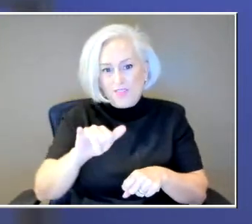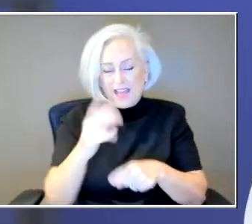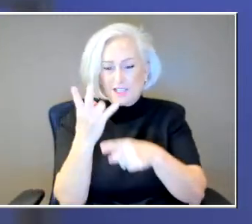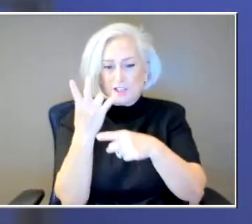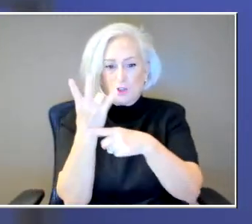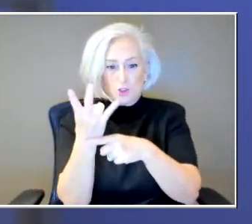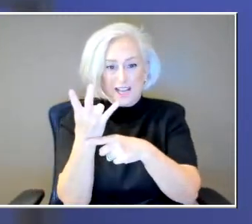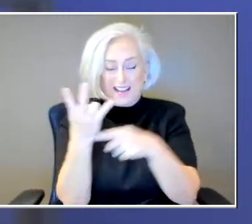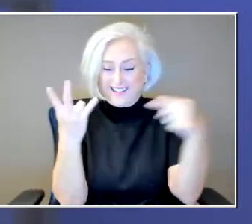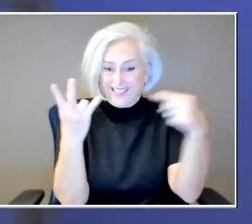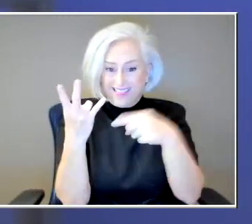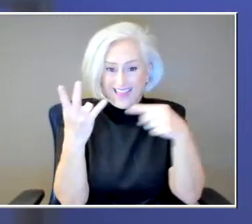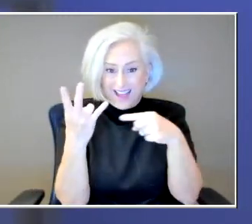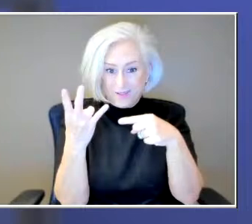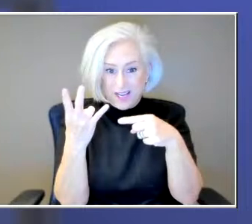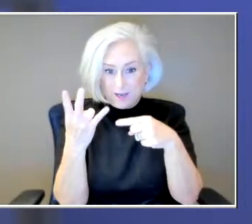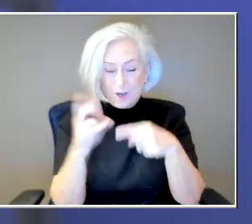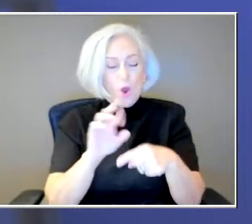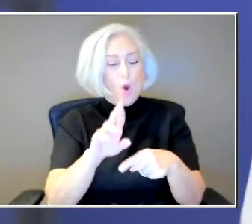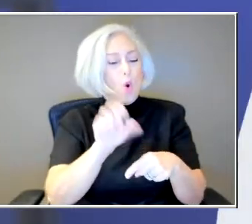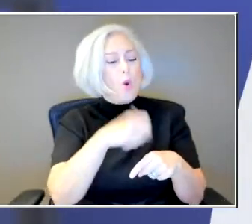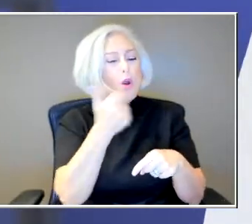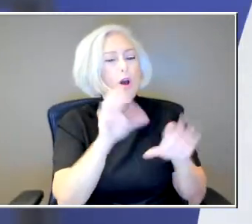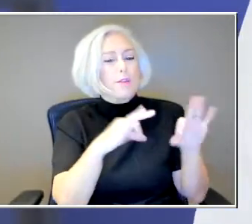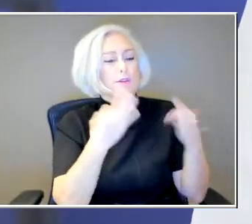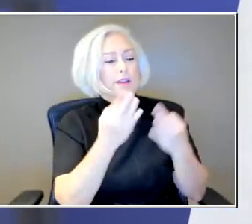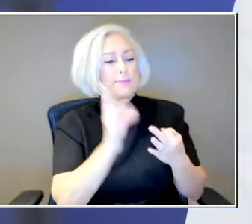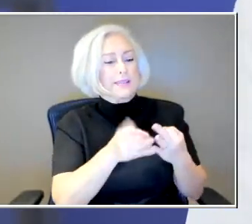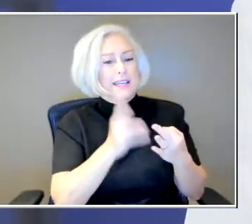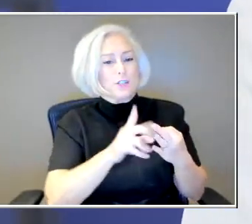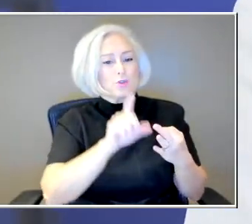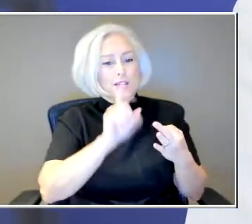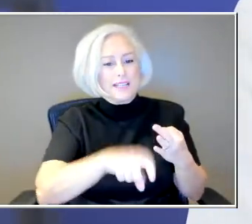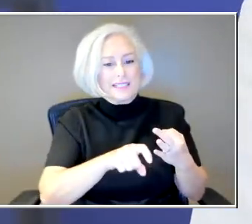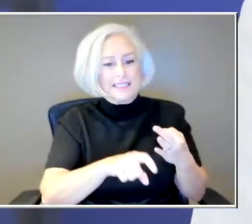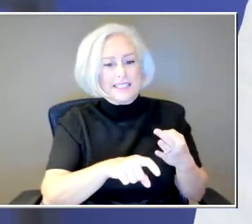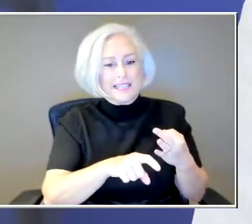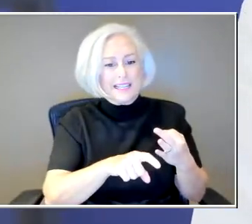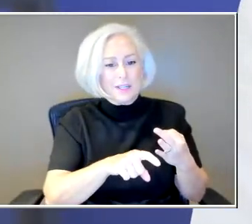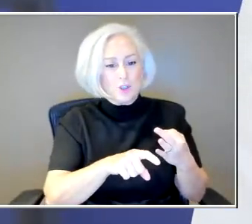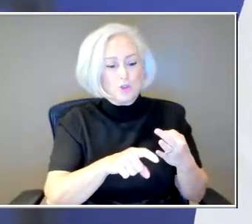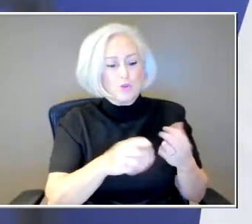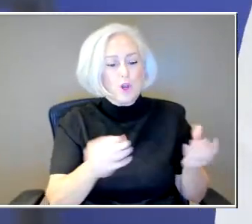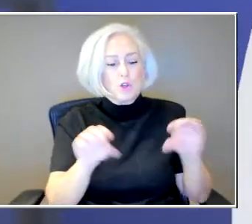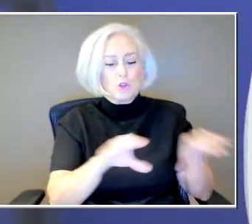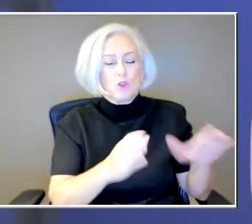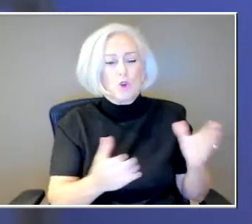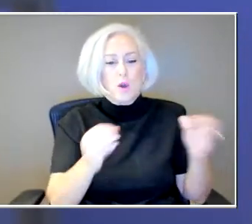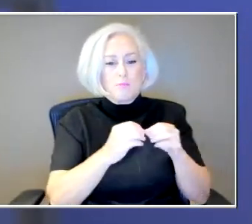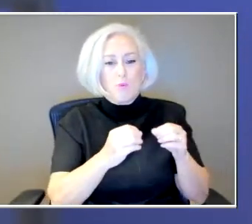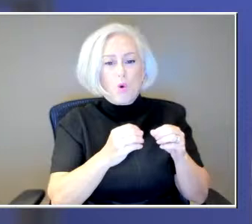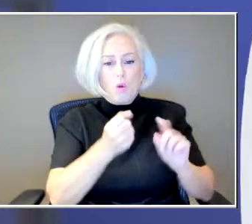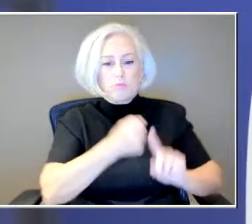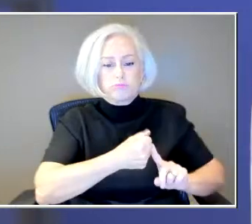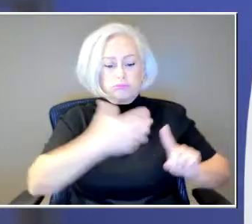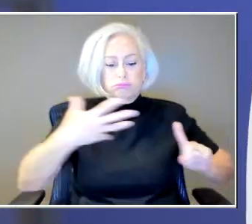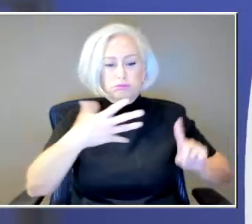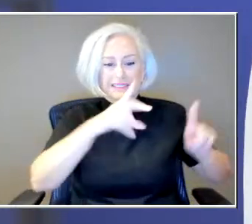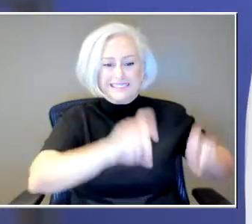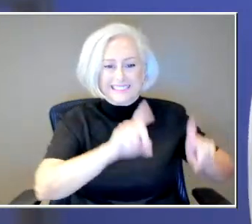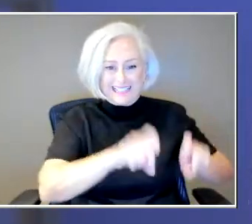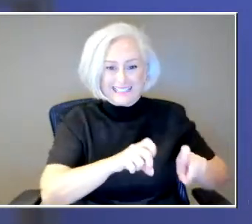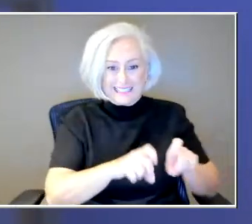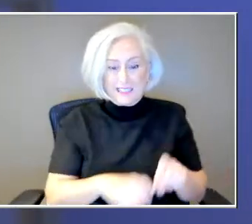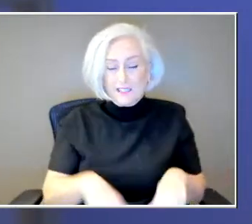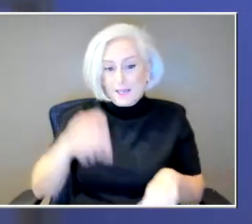there anything else in my family history, personal history, where I would actually merit for a larger panel? Because when we're talking about a mutation running